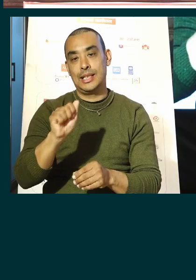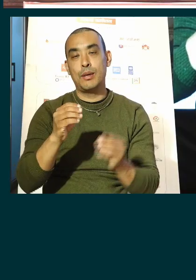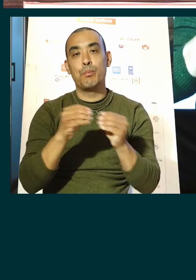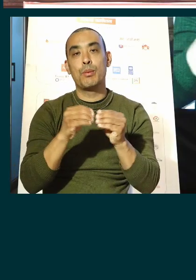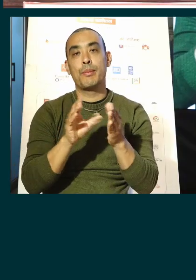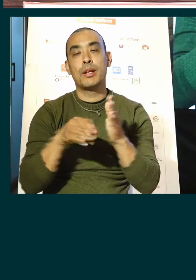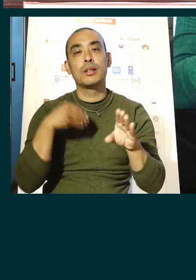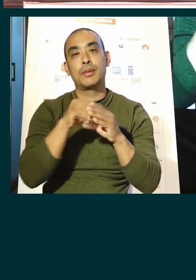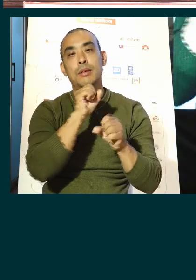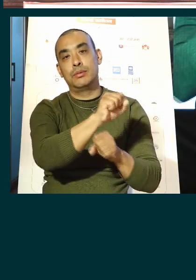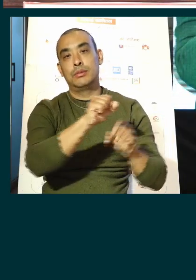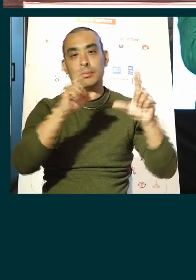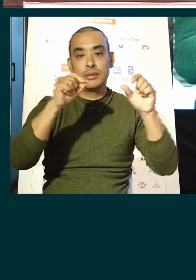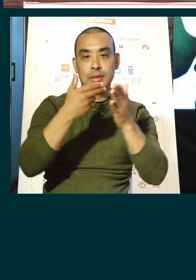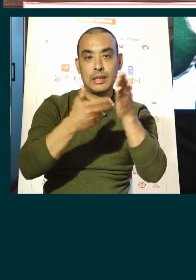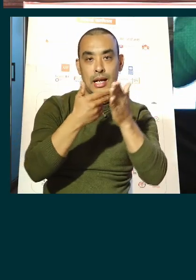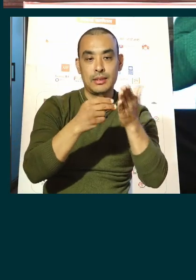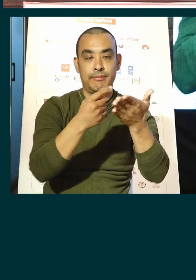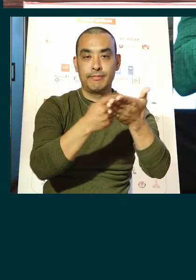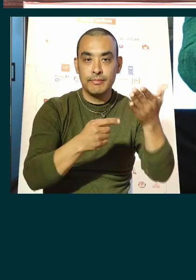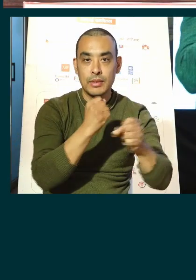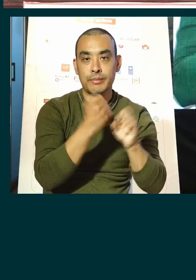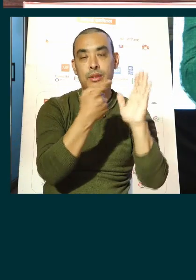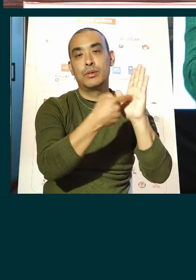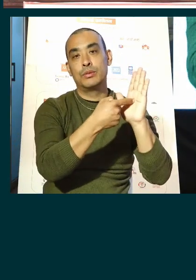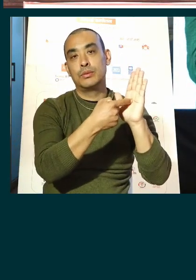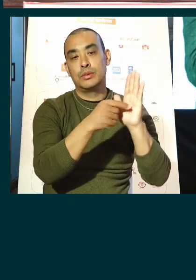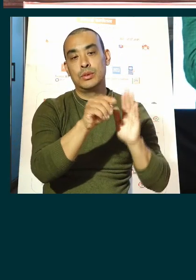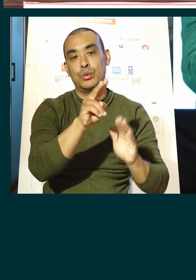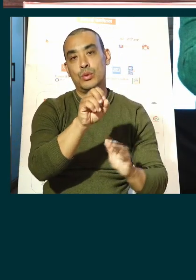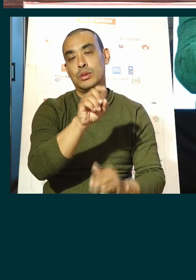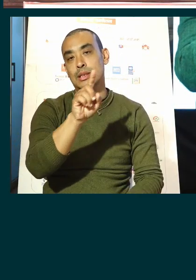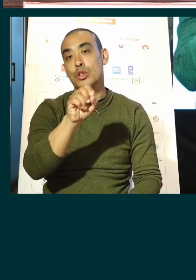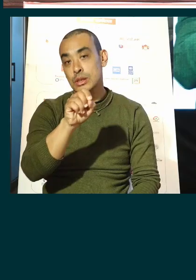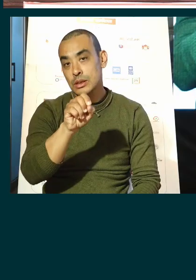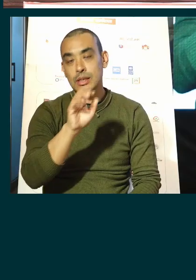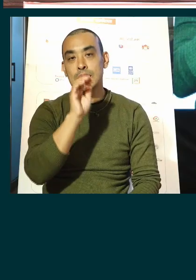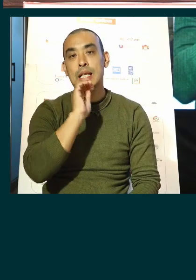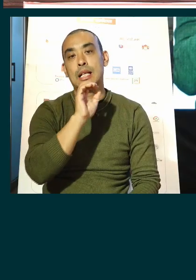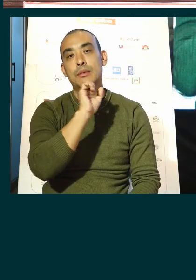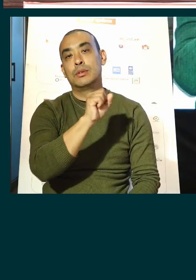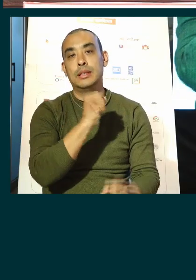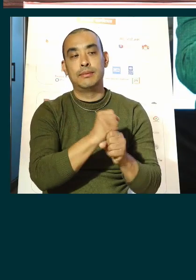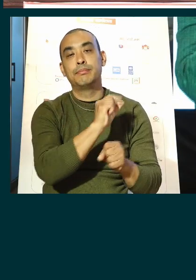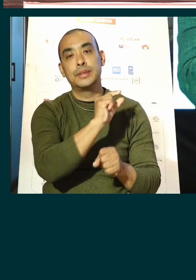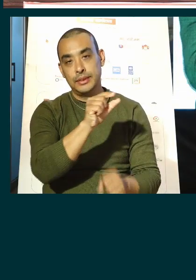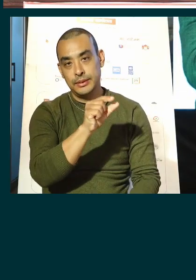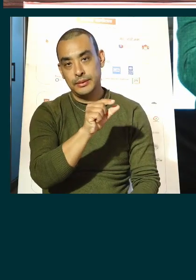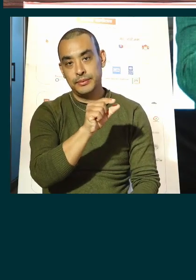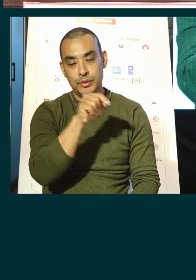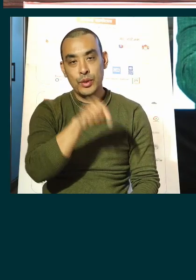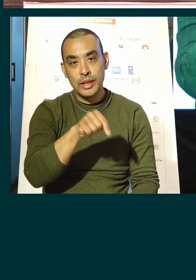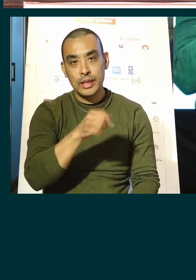he represented this art. He did this artwork in 2018 during the Durga Puja. And basically, he